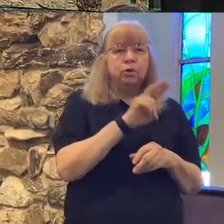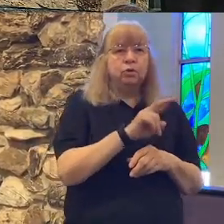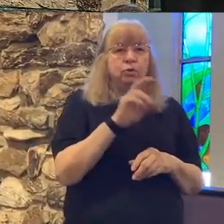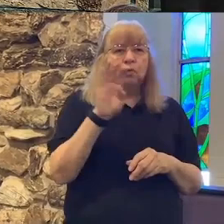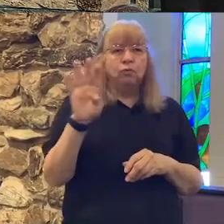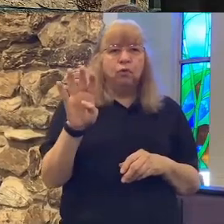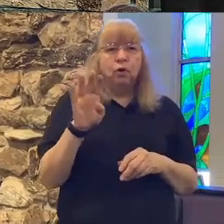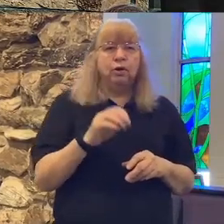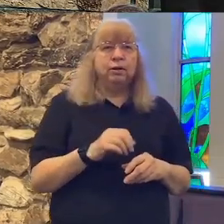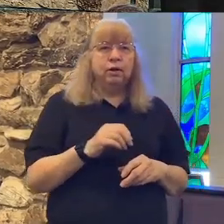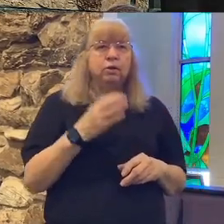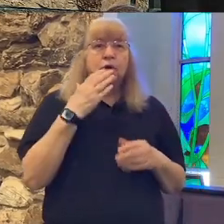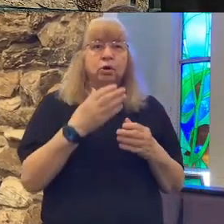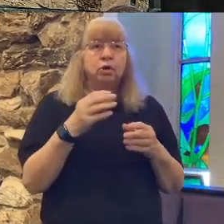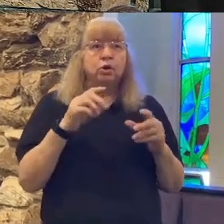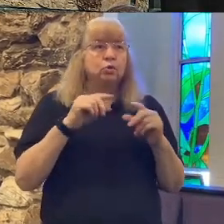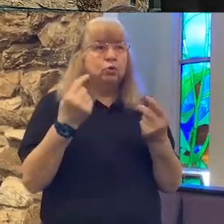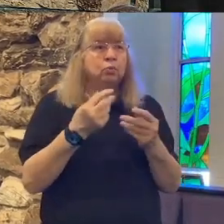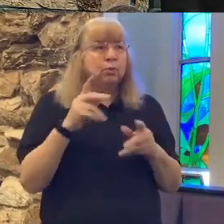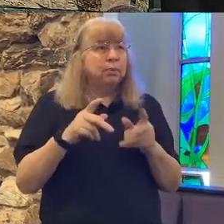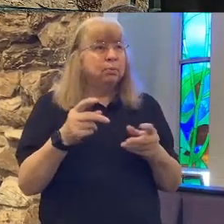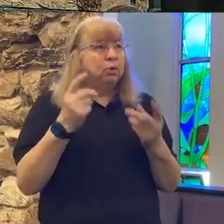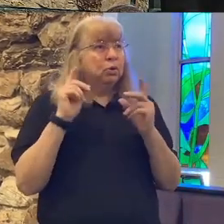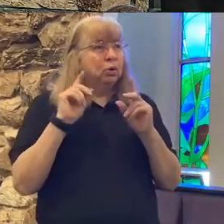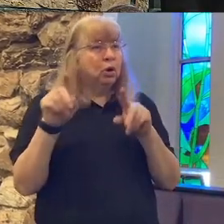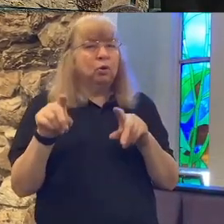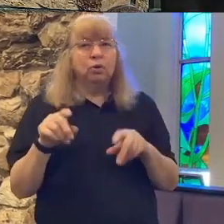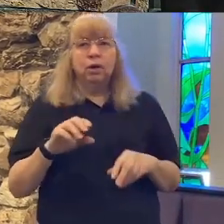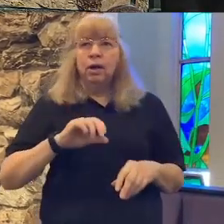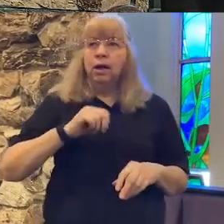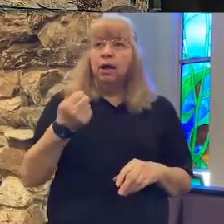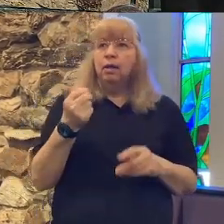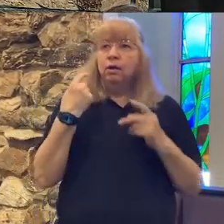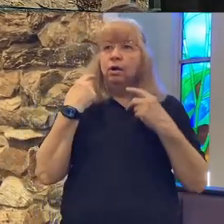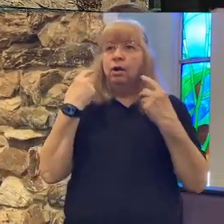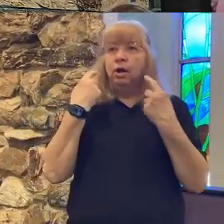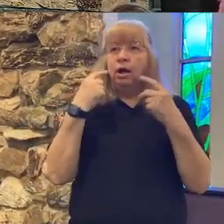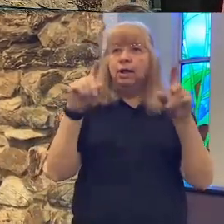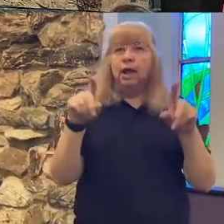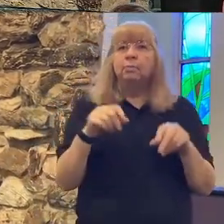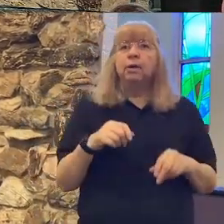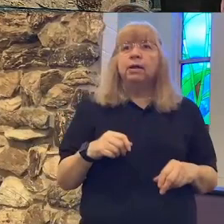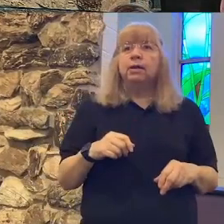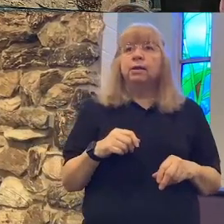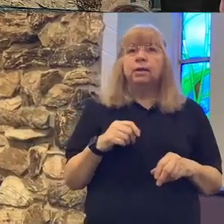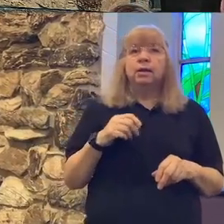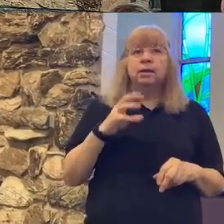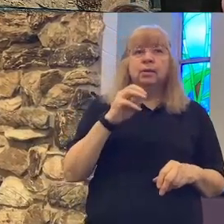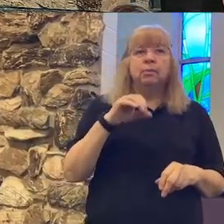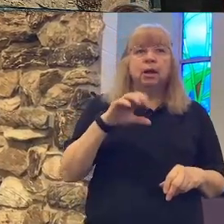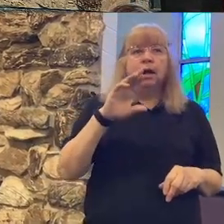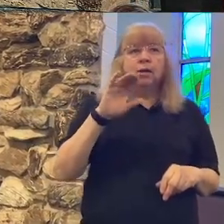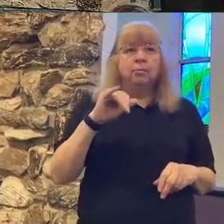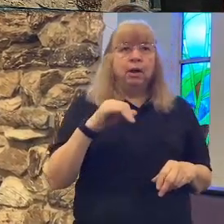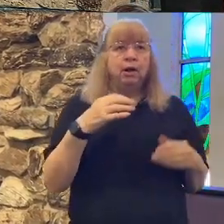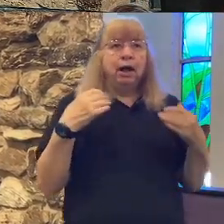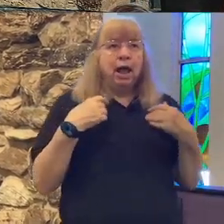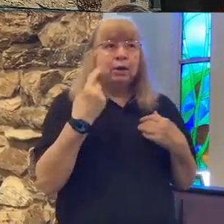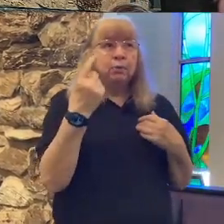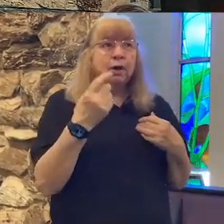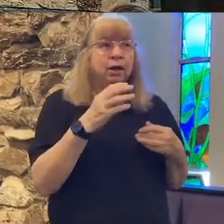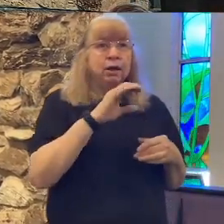there. Are there other announcements that need to be made? I know Mary's got one and Jay's got